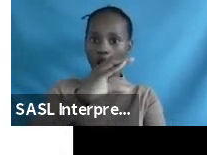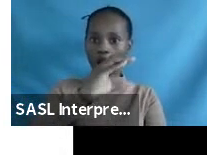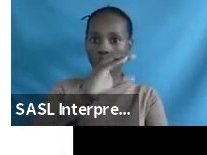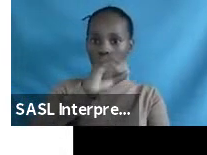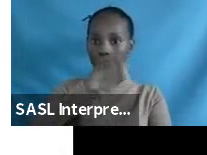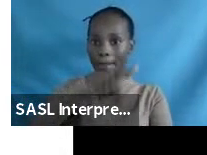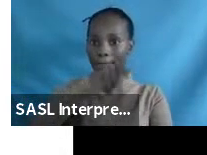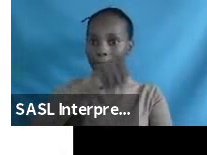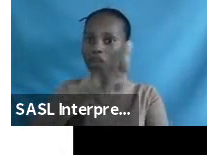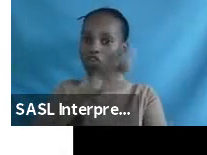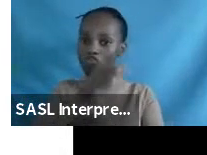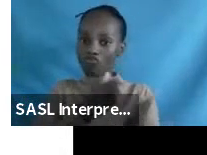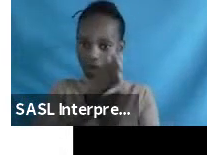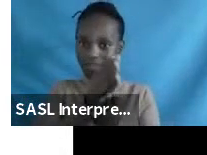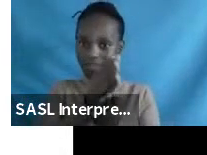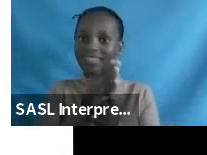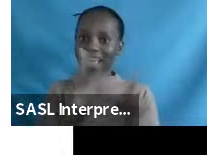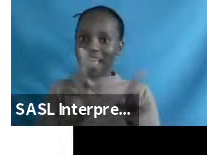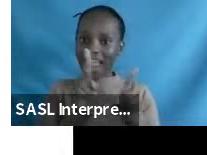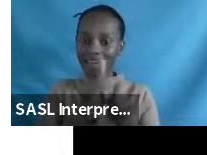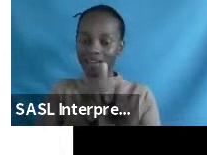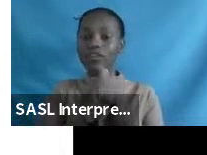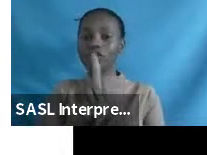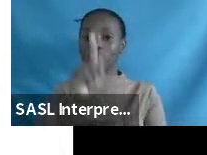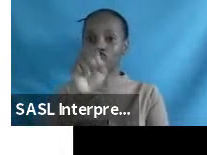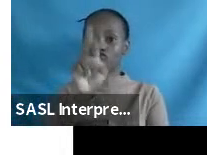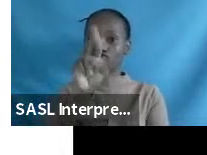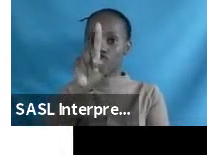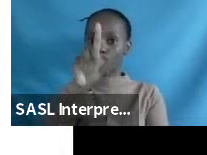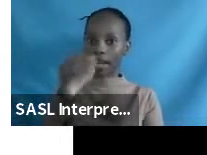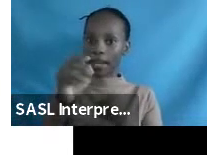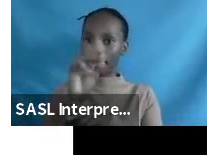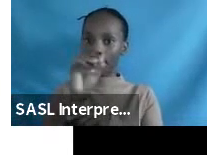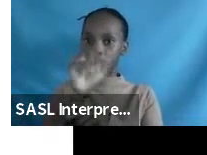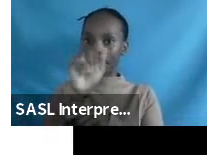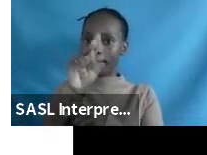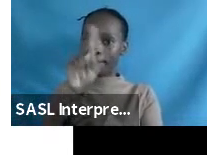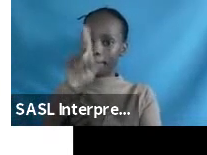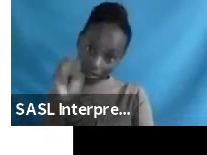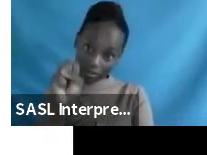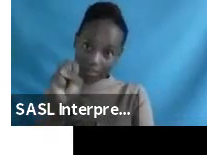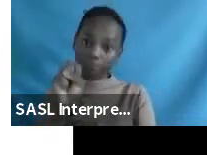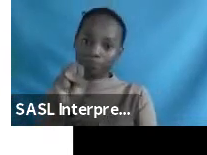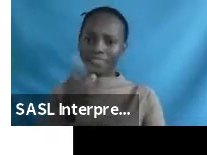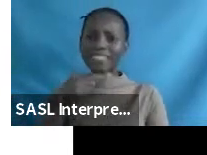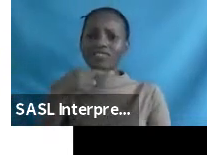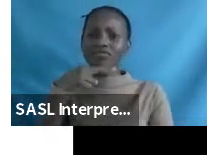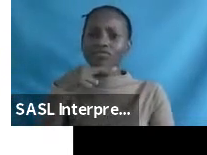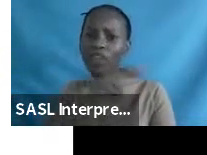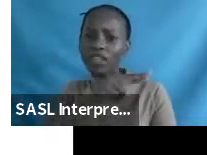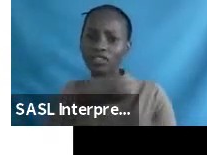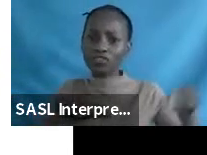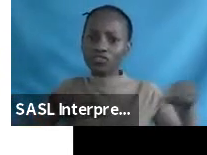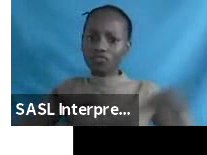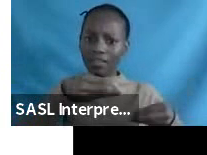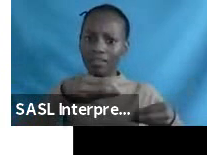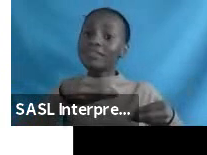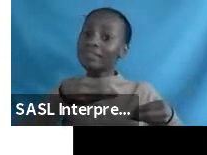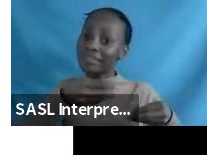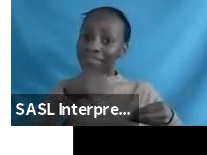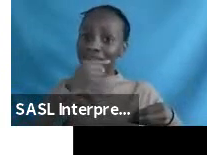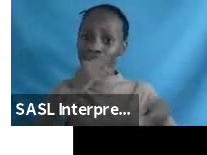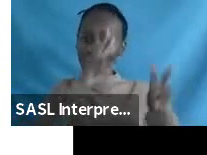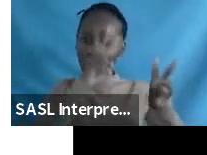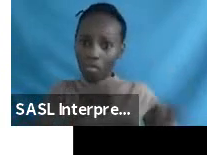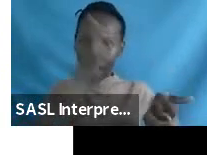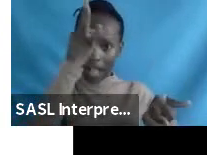later. Illicit trade also undermines the government's effort to promote health. For example, we know very well that we are dealing